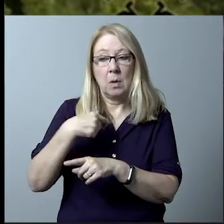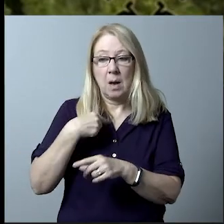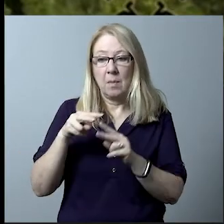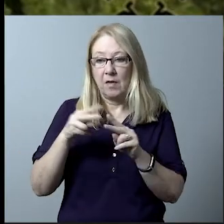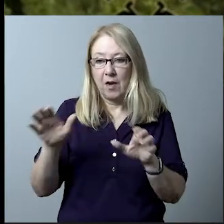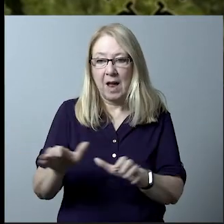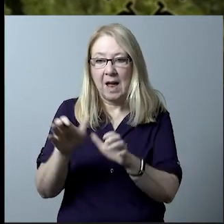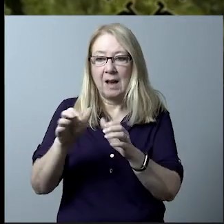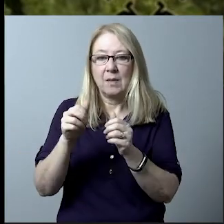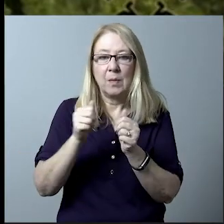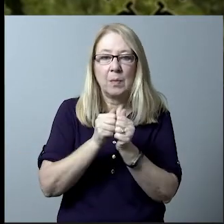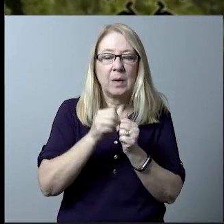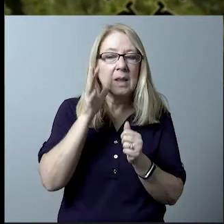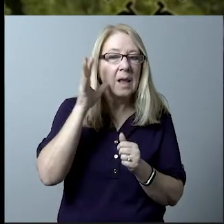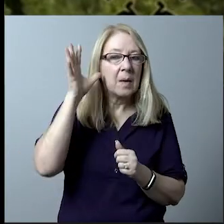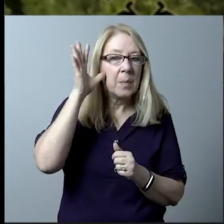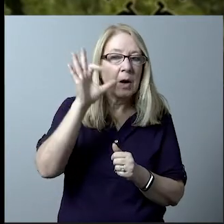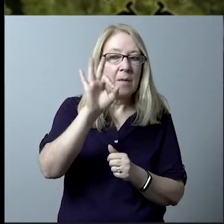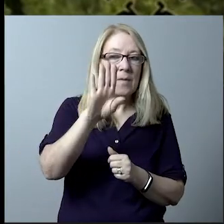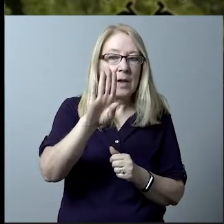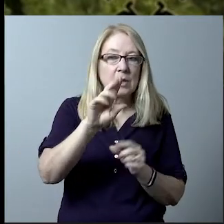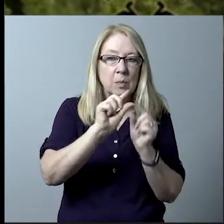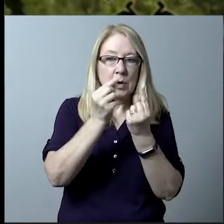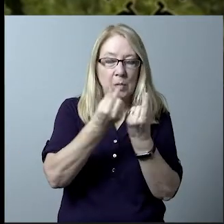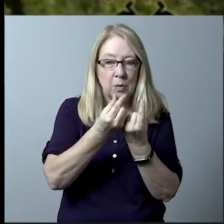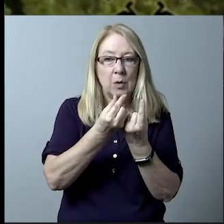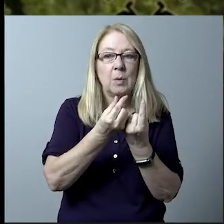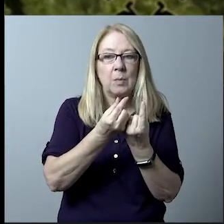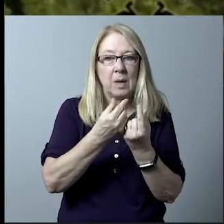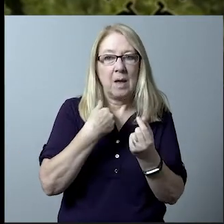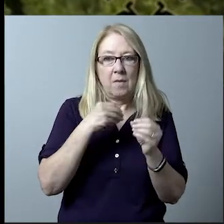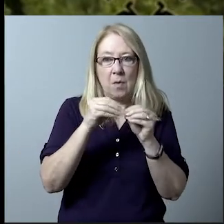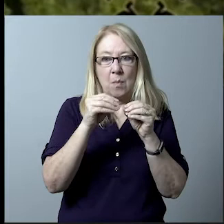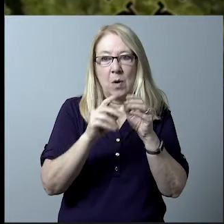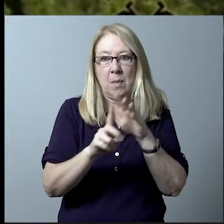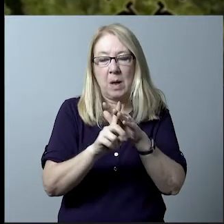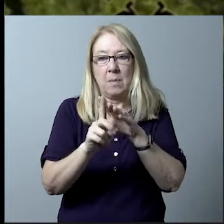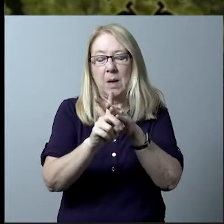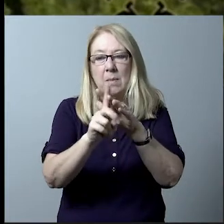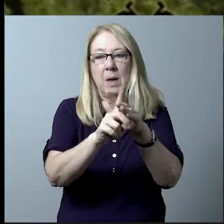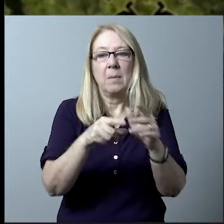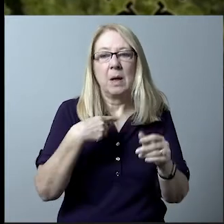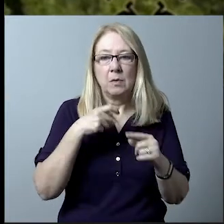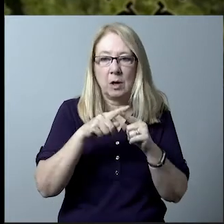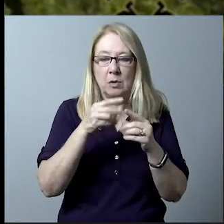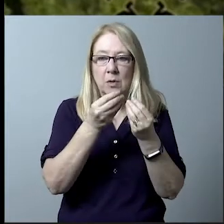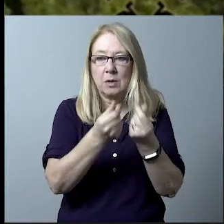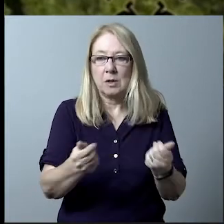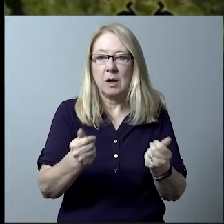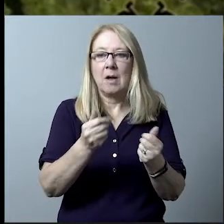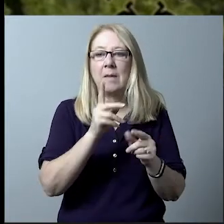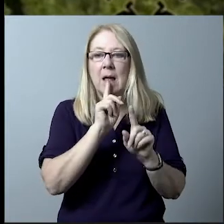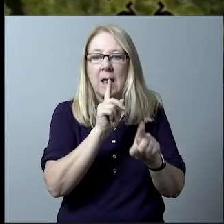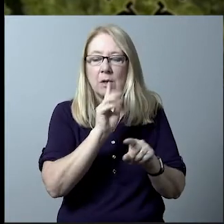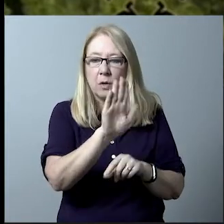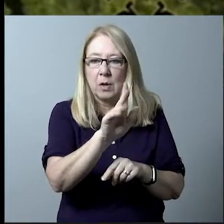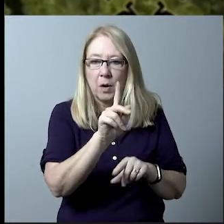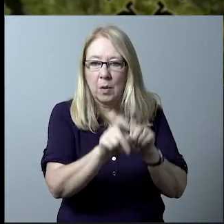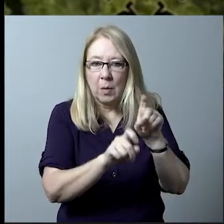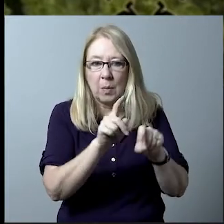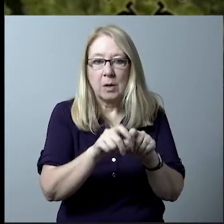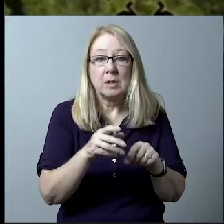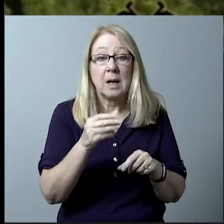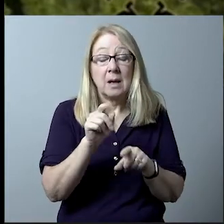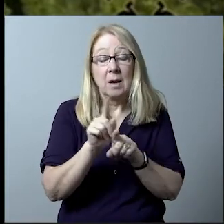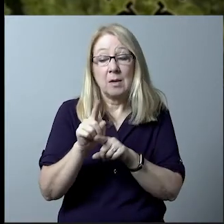well. I've been pretty active in the parent Facebook groups that are out there. There's been a lot more popping up, and so I've been trying to address concerns and